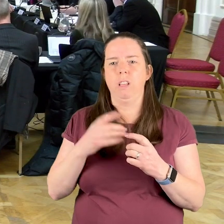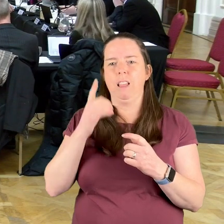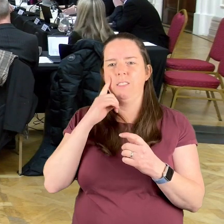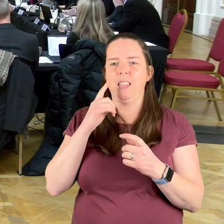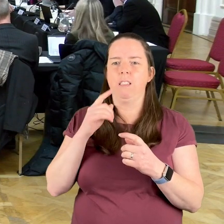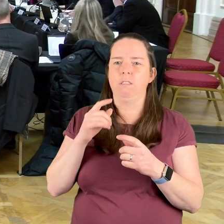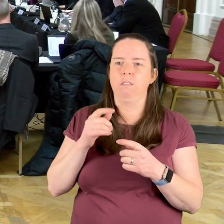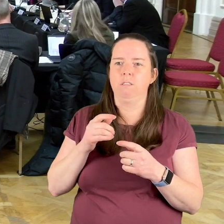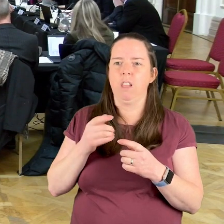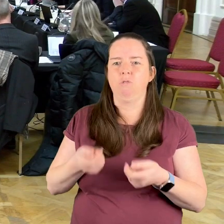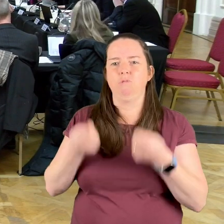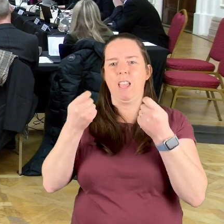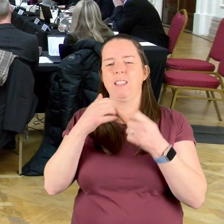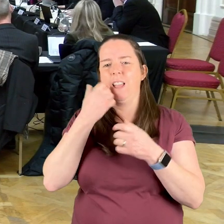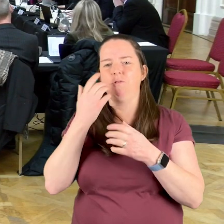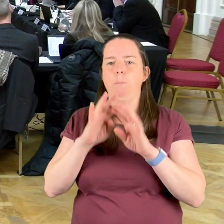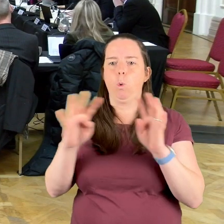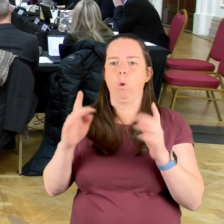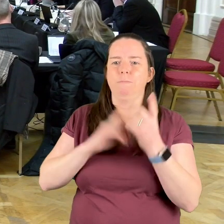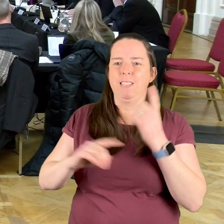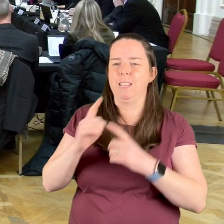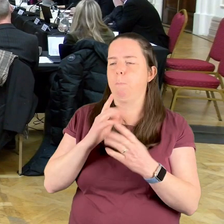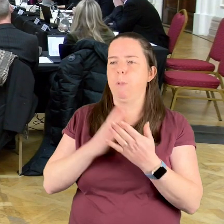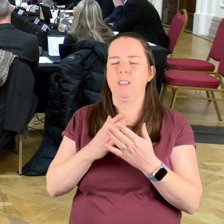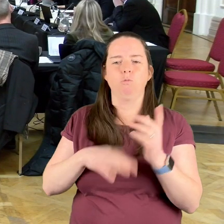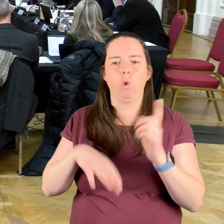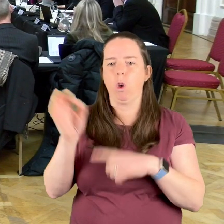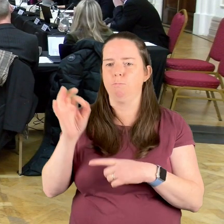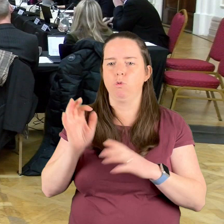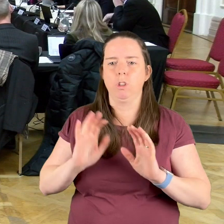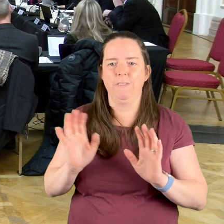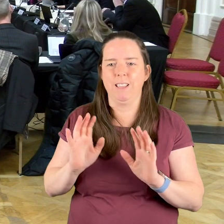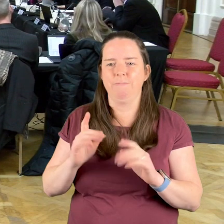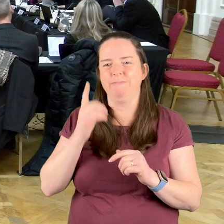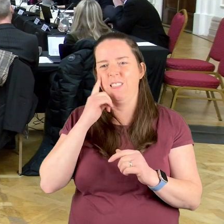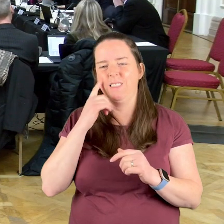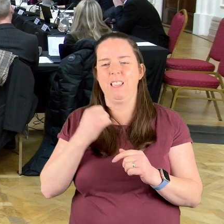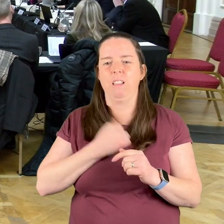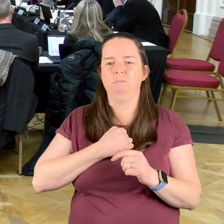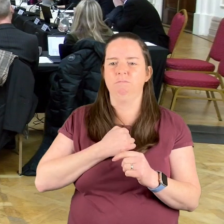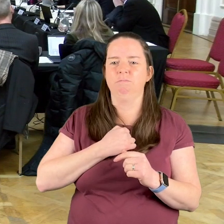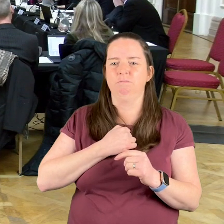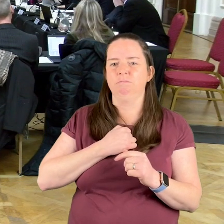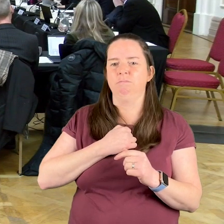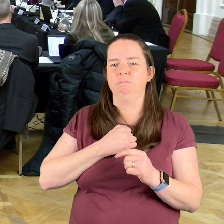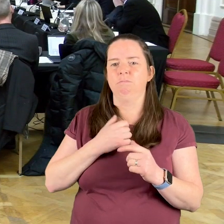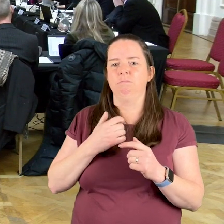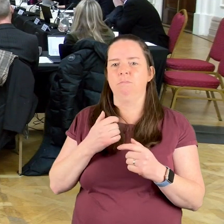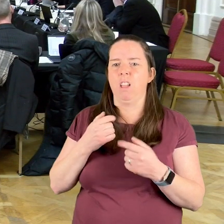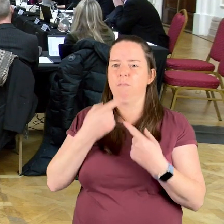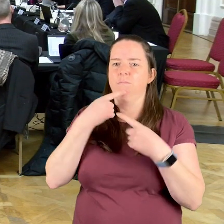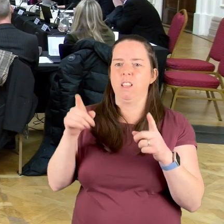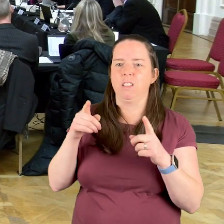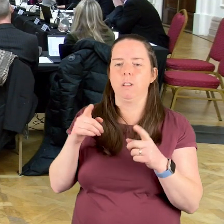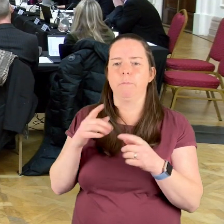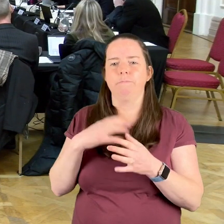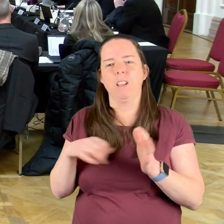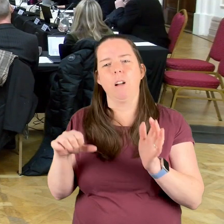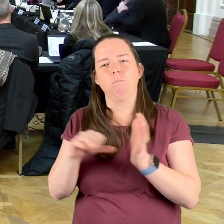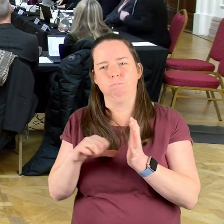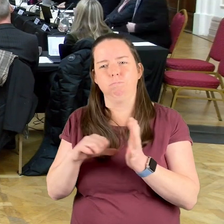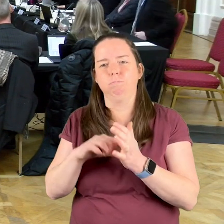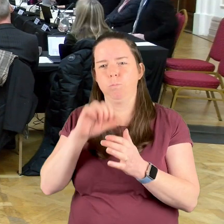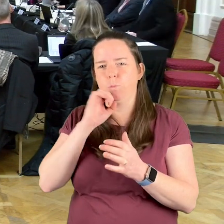I do point it out at every board meeting, but I, you know, it is not getting any better, I think, is my kind of message. And it's going